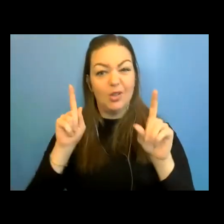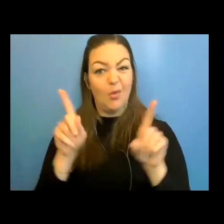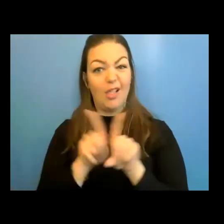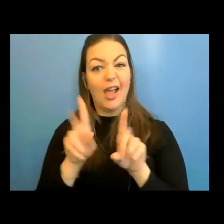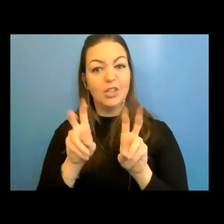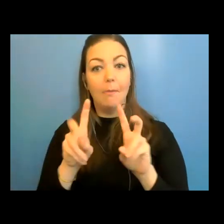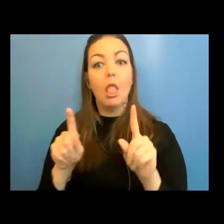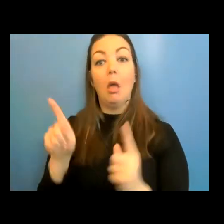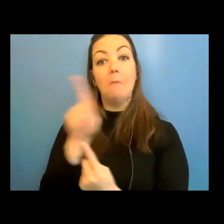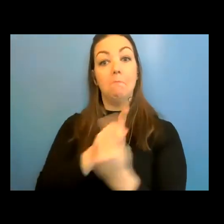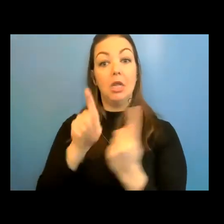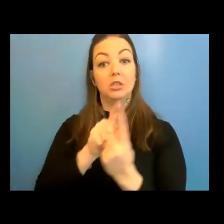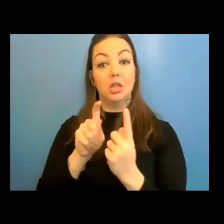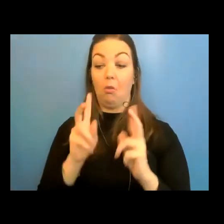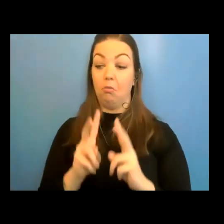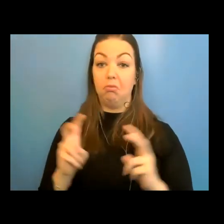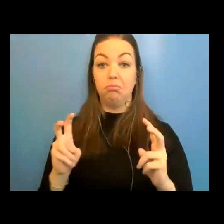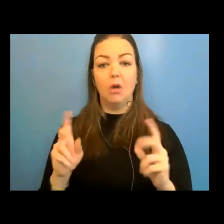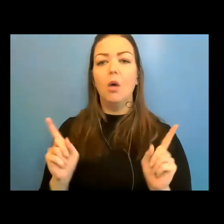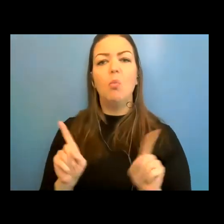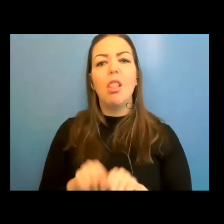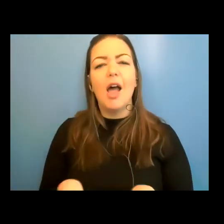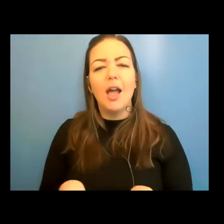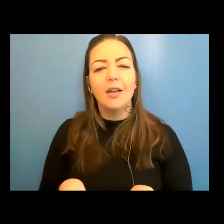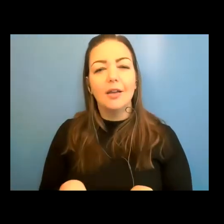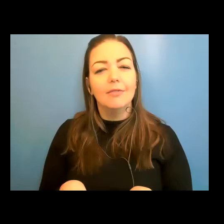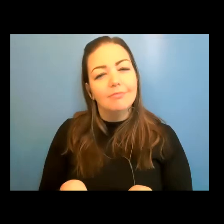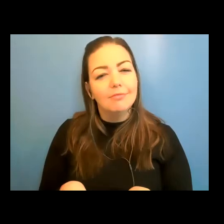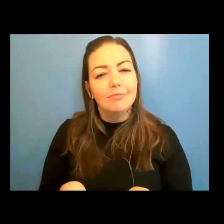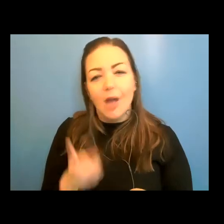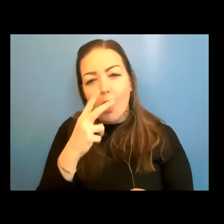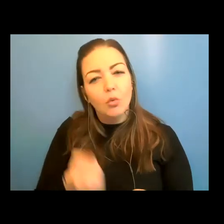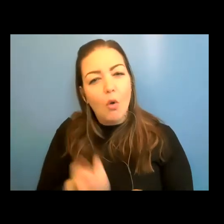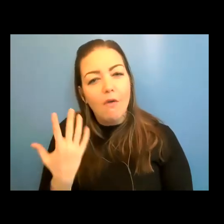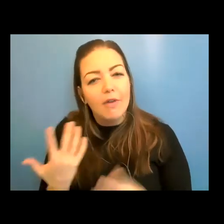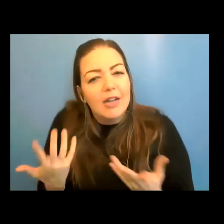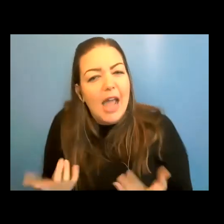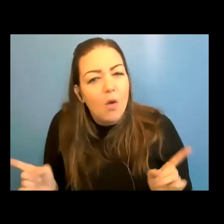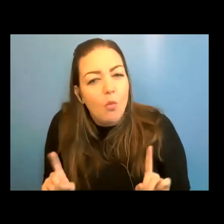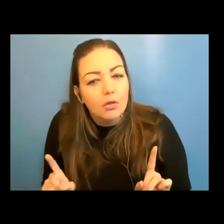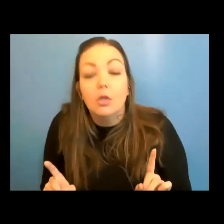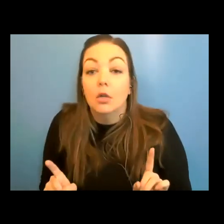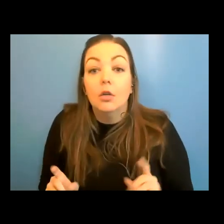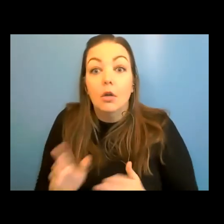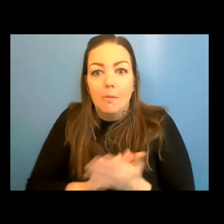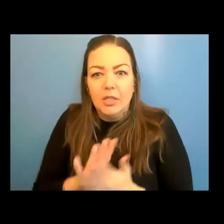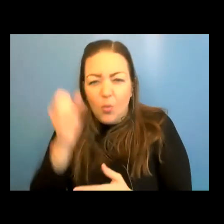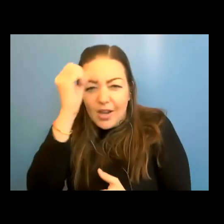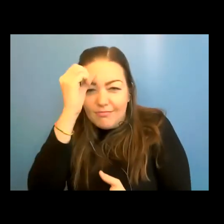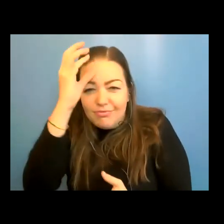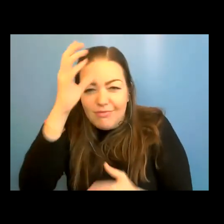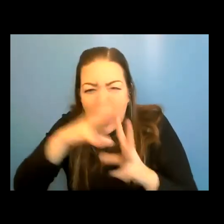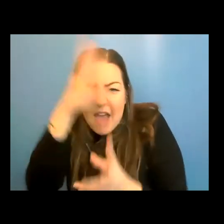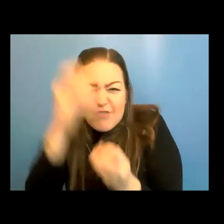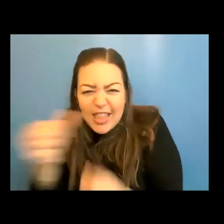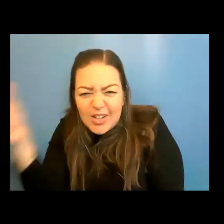we don't have all the answers yet. We've barely started. But in case you're wondering, this is what we do know about the board right now. We are comprised